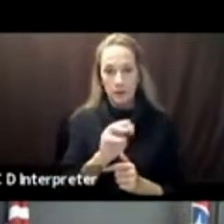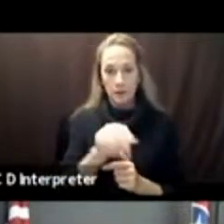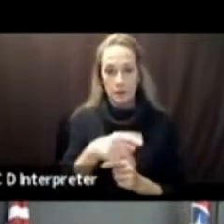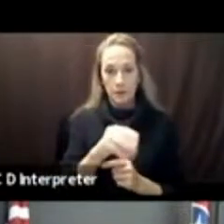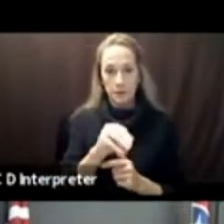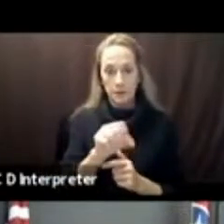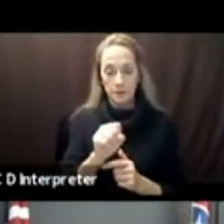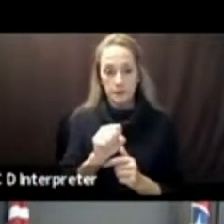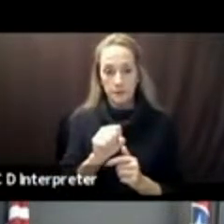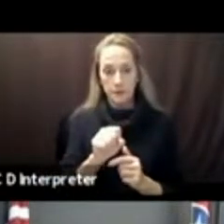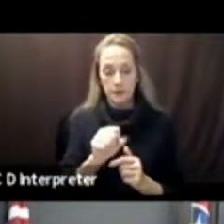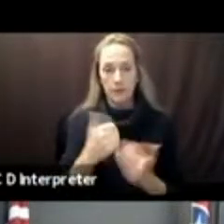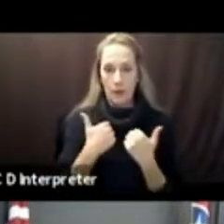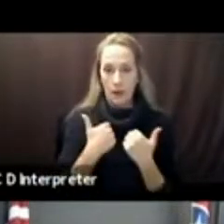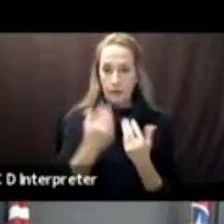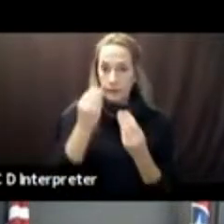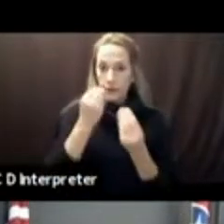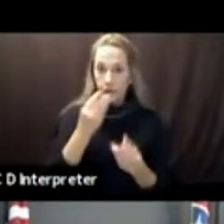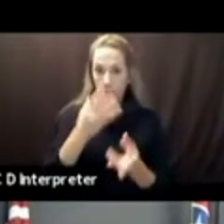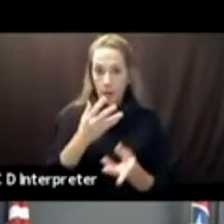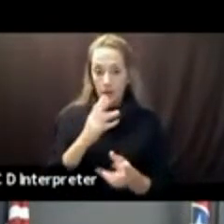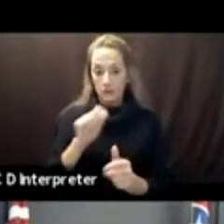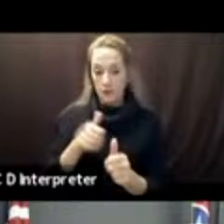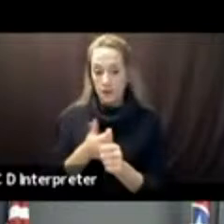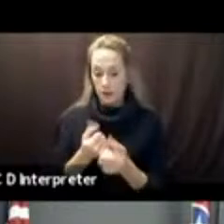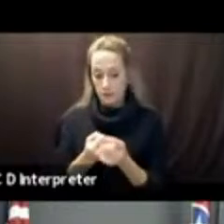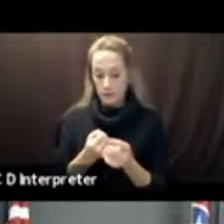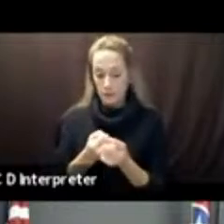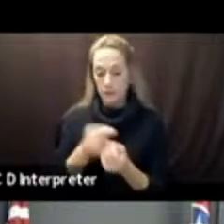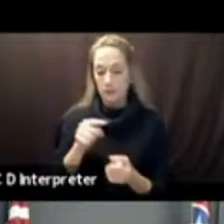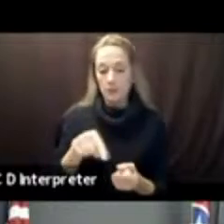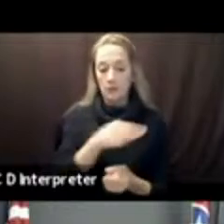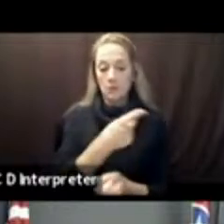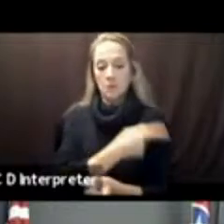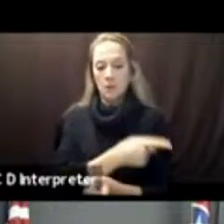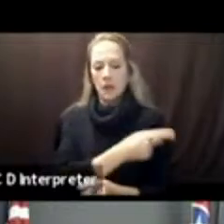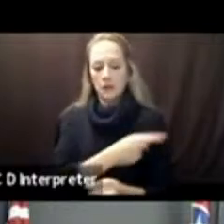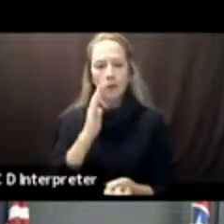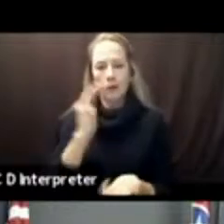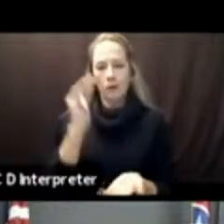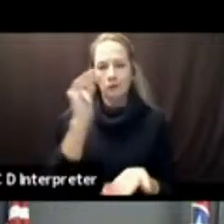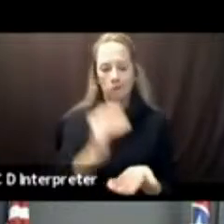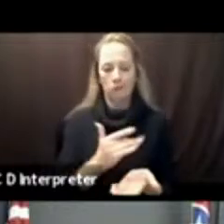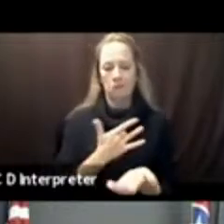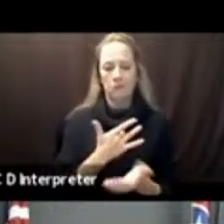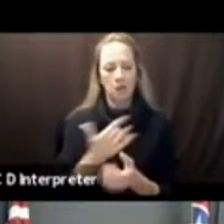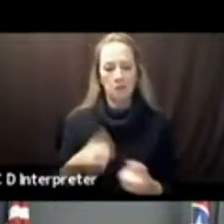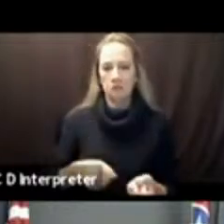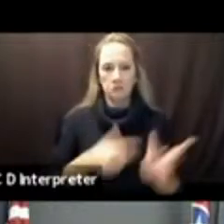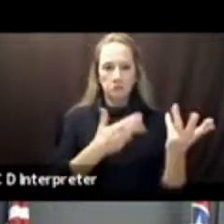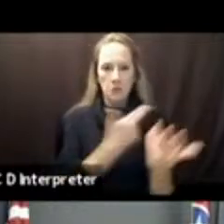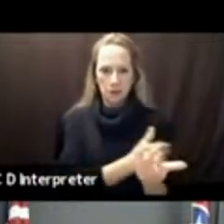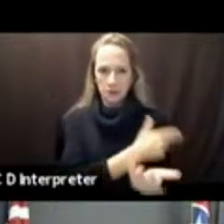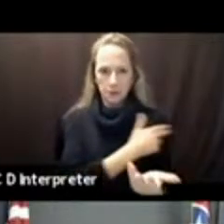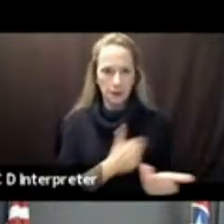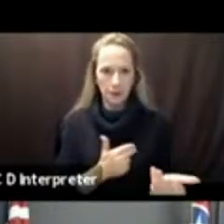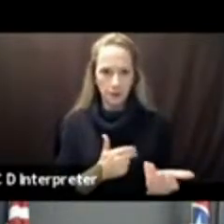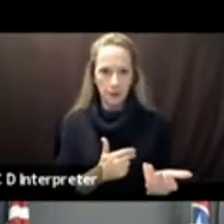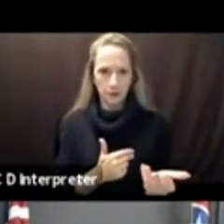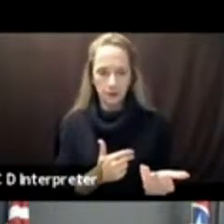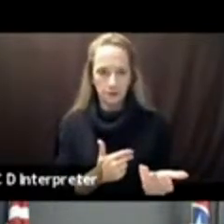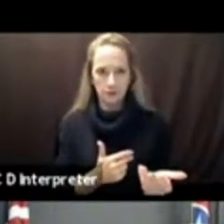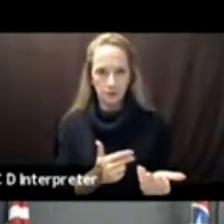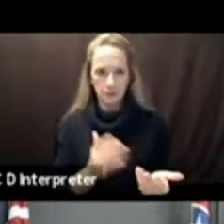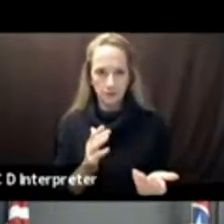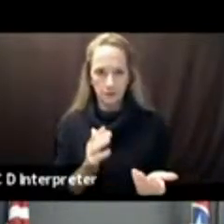to suggest that those patients were less likely to be in the hospital and end up hospitalized than they were before. And